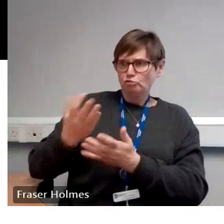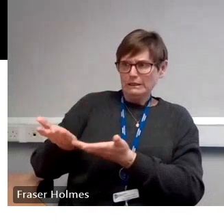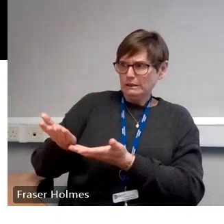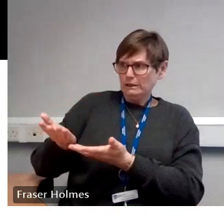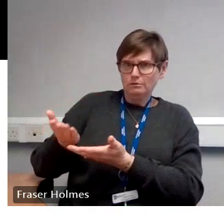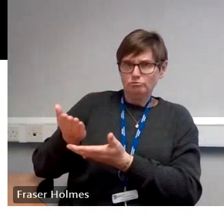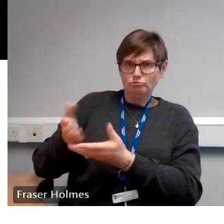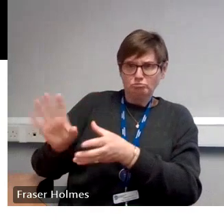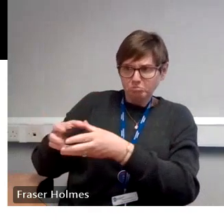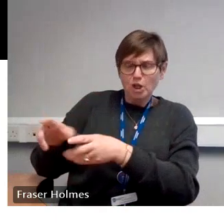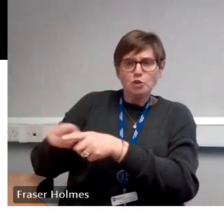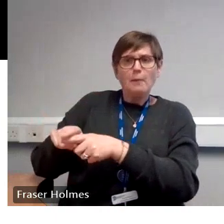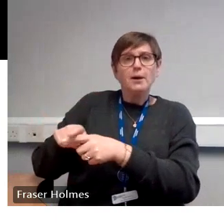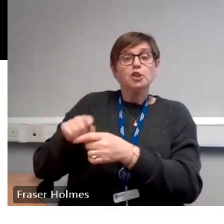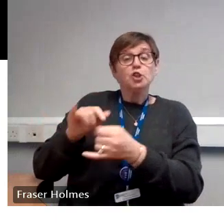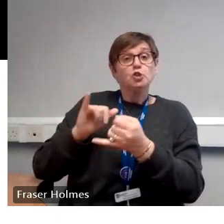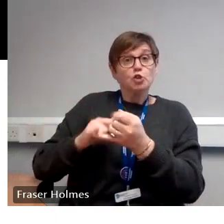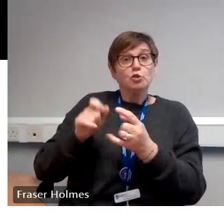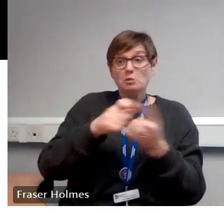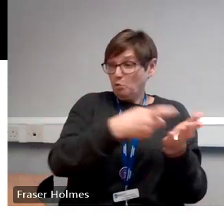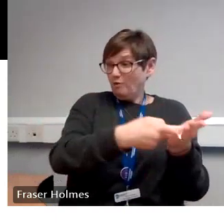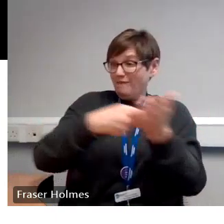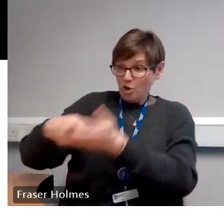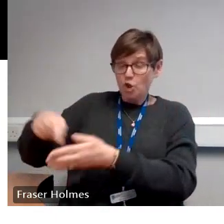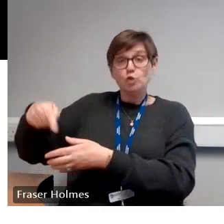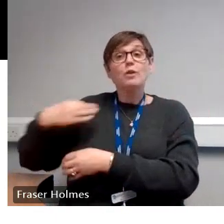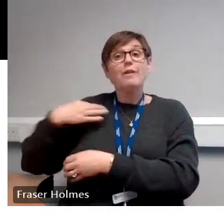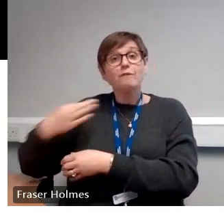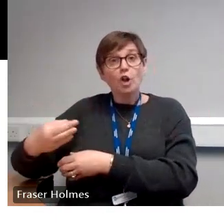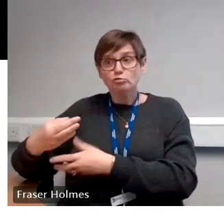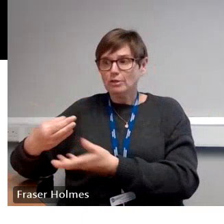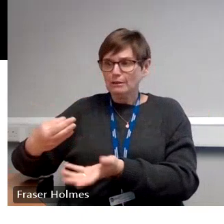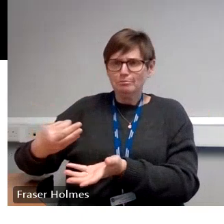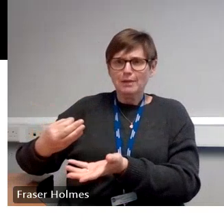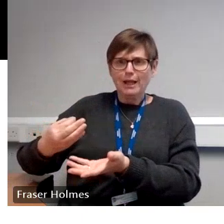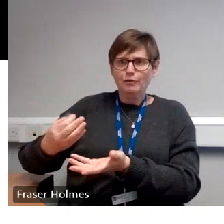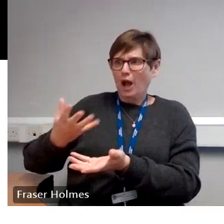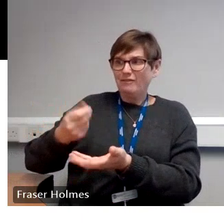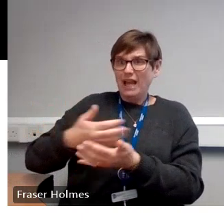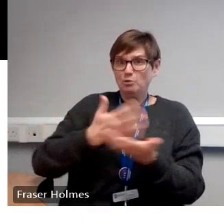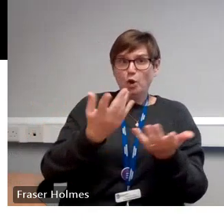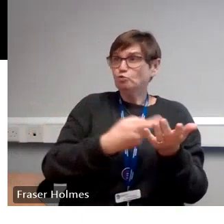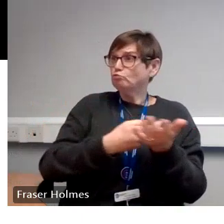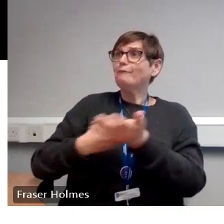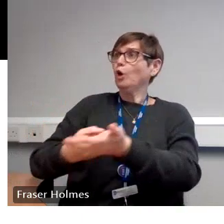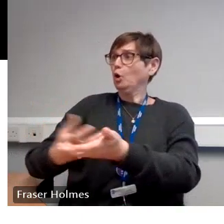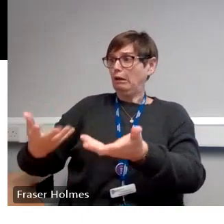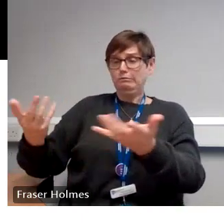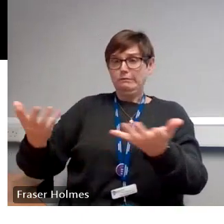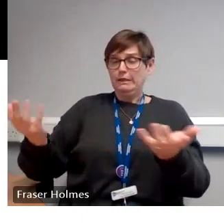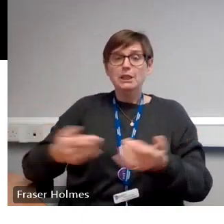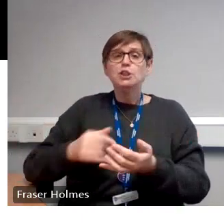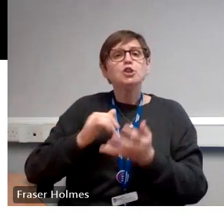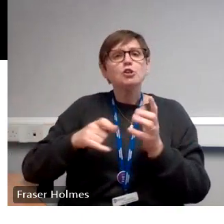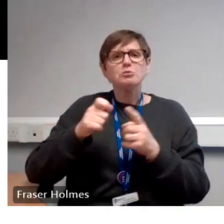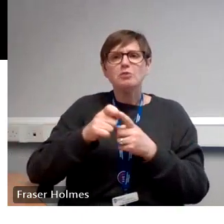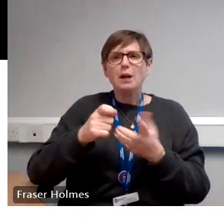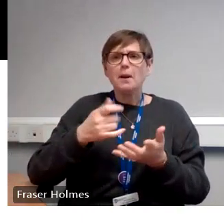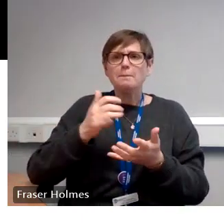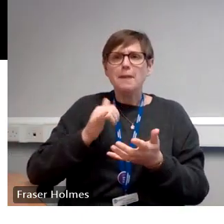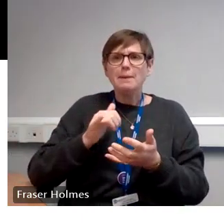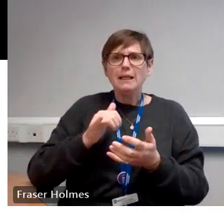is where social prescribers refer patients to. And if you don't have someone to refer patients to, then social prescribers might hold on to